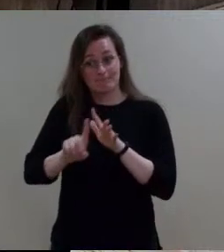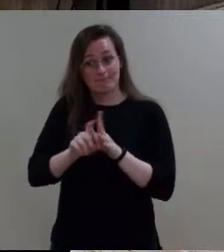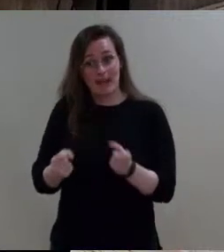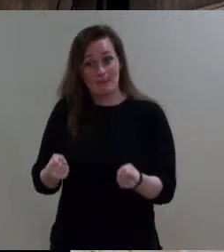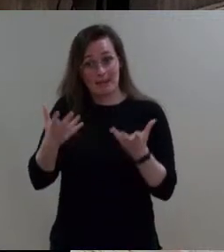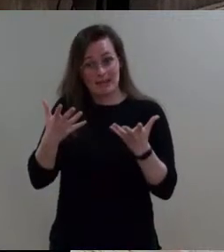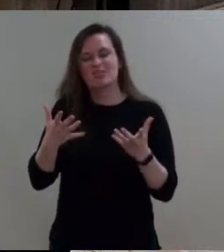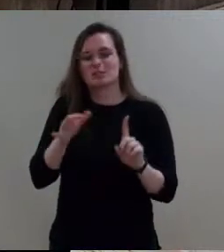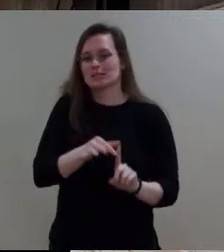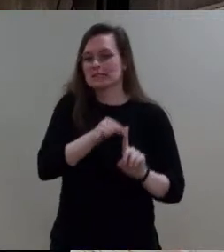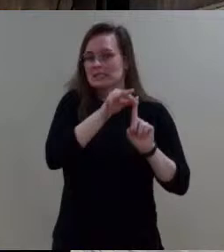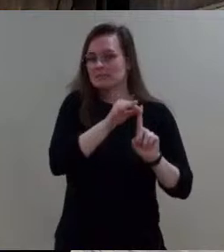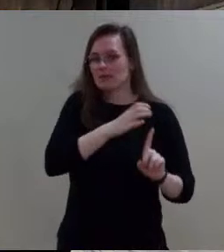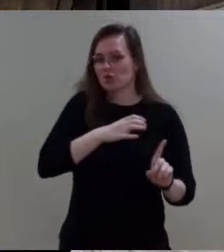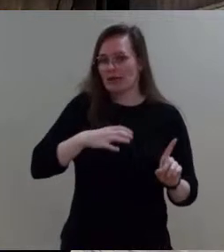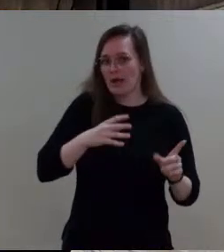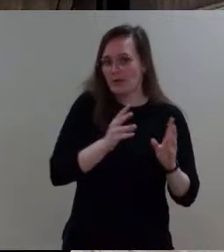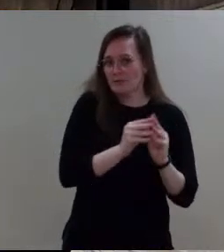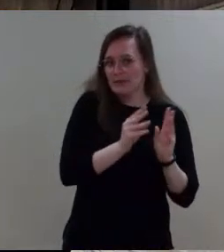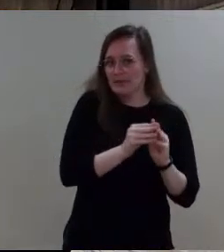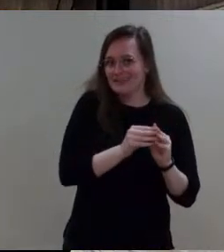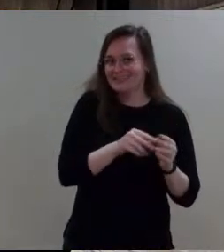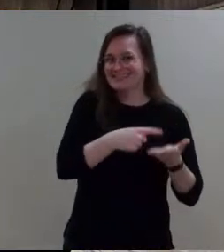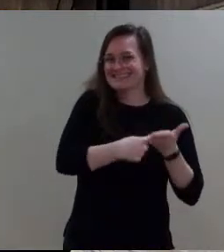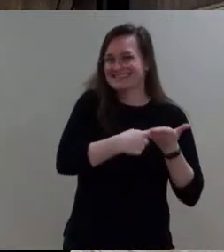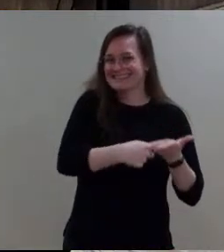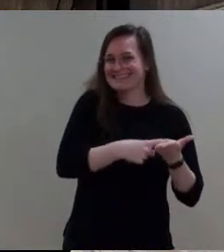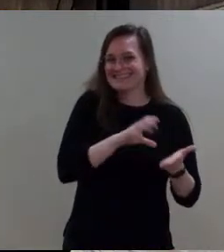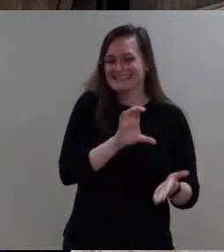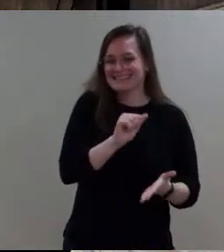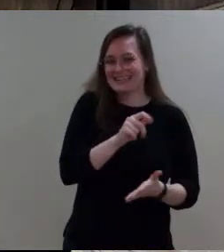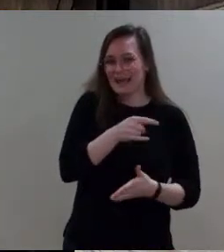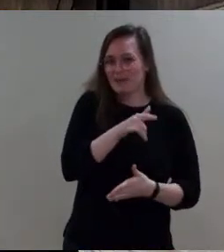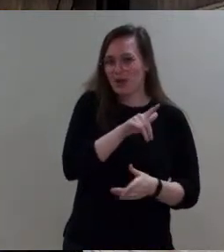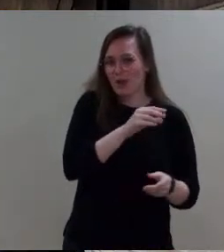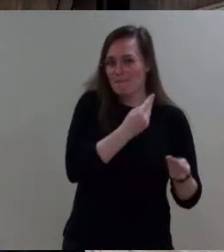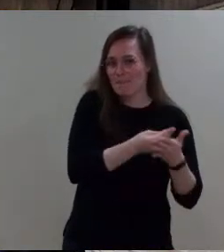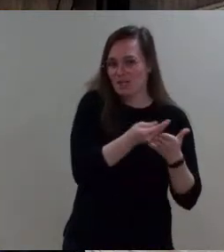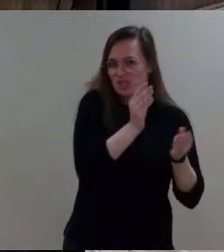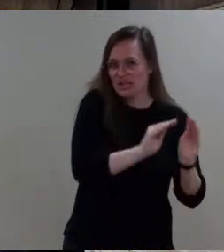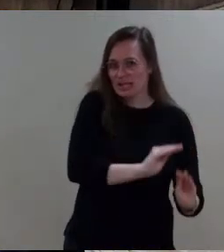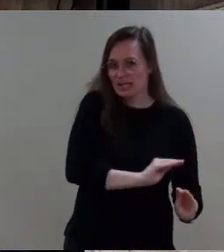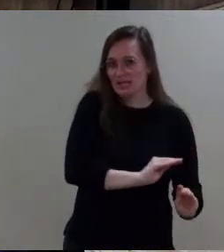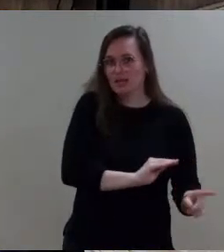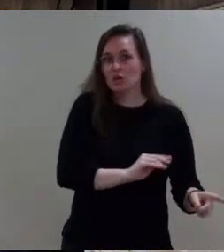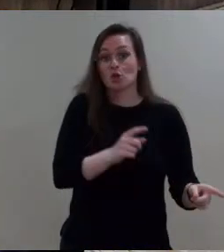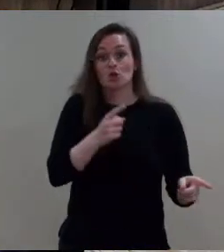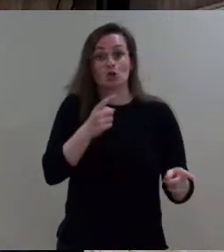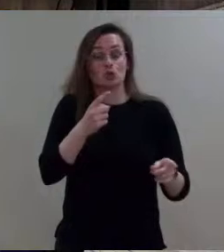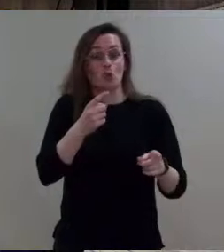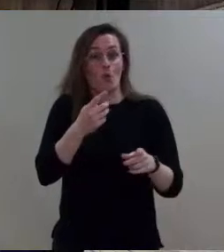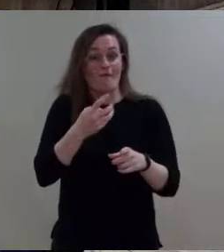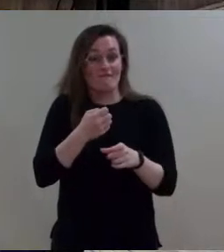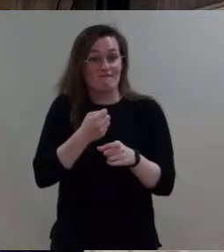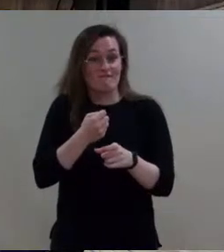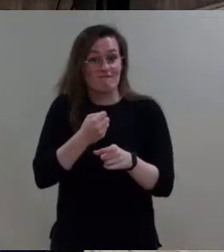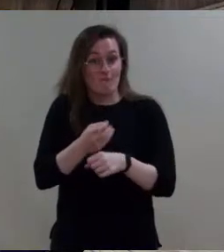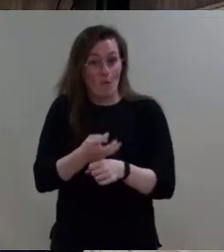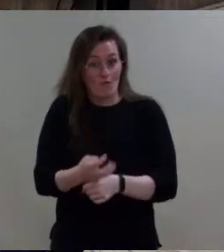council meeting so we could discuss capital budget. Has been no quarterly meetings yet. They're not due till early